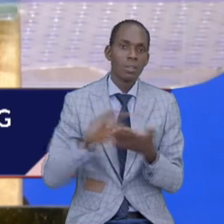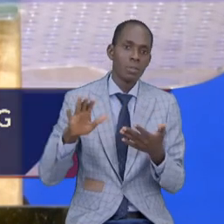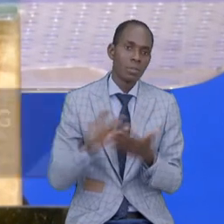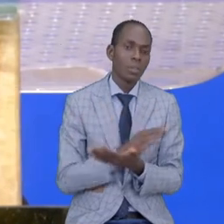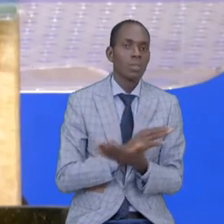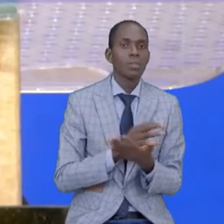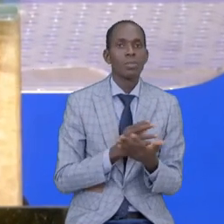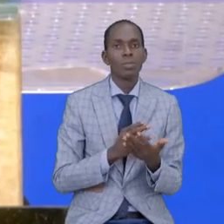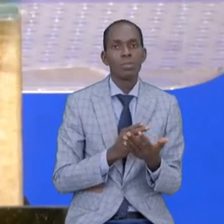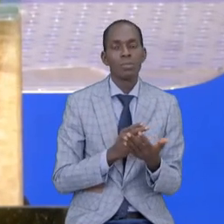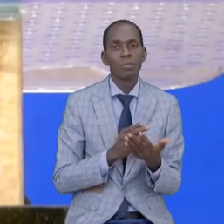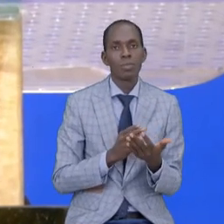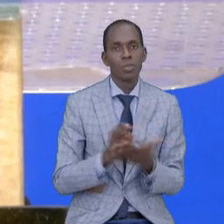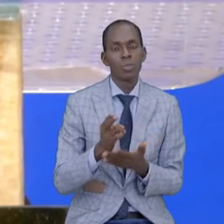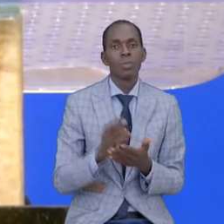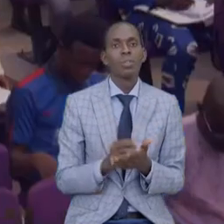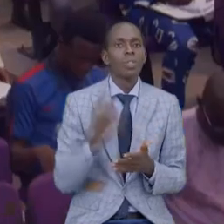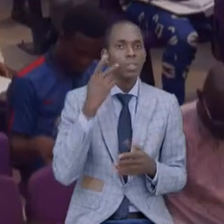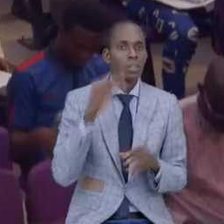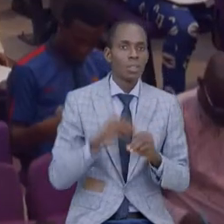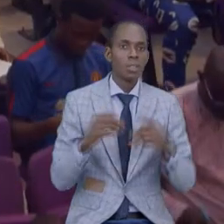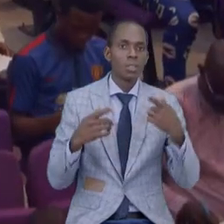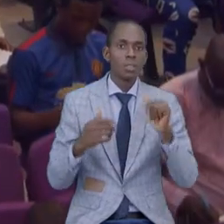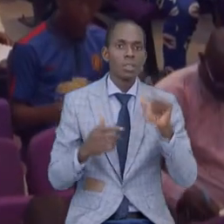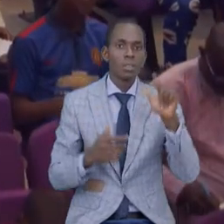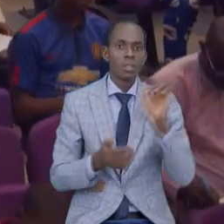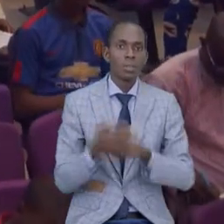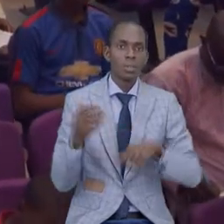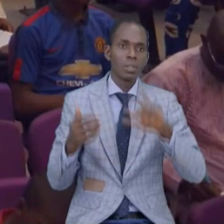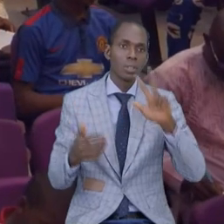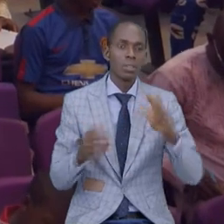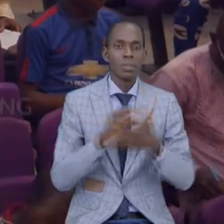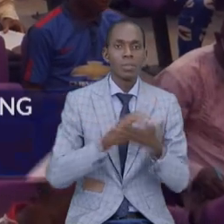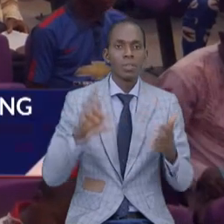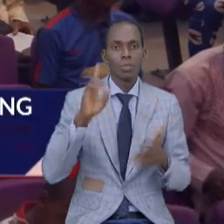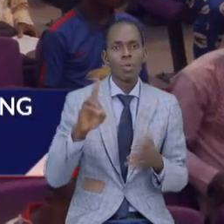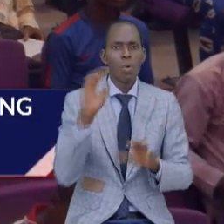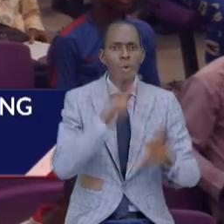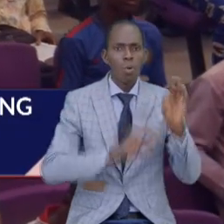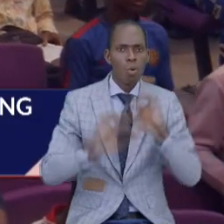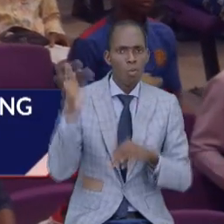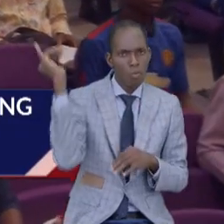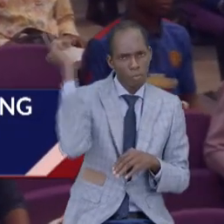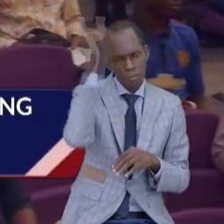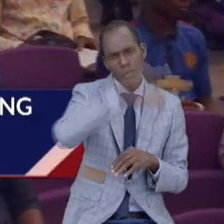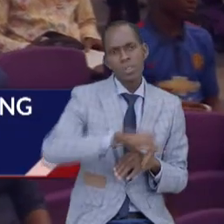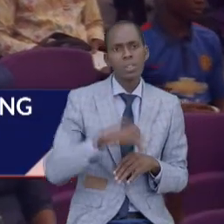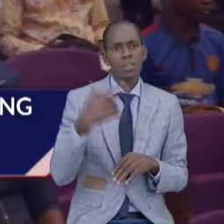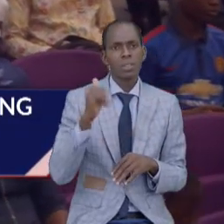Look at Galatians chapter 3 verse 1. O foolish Galatians, who has bewitched